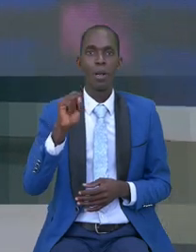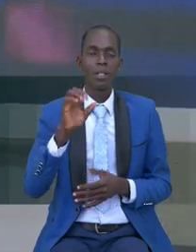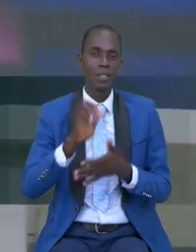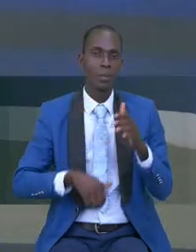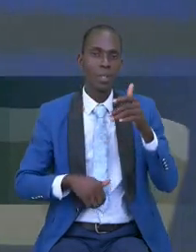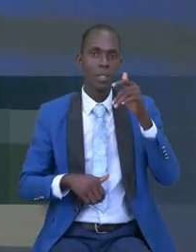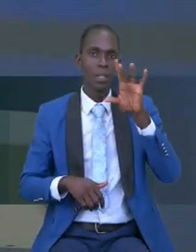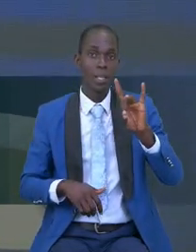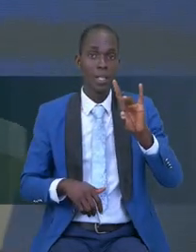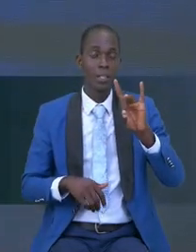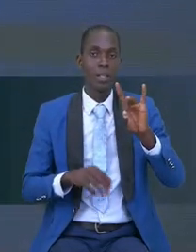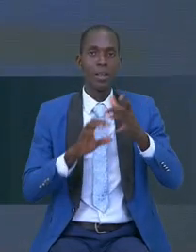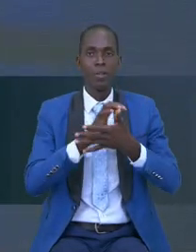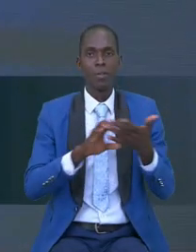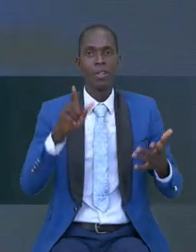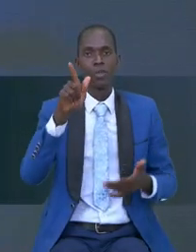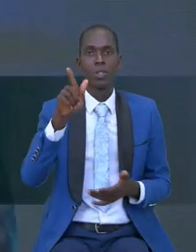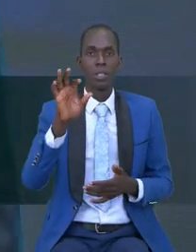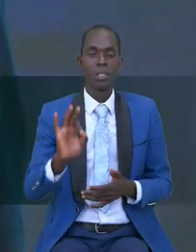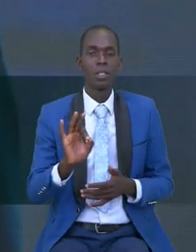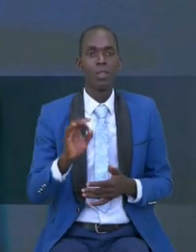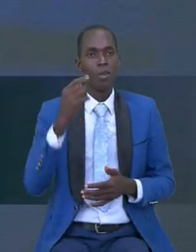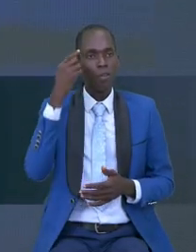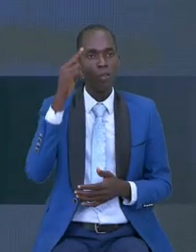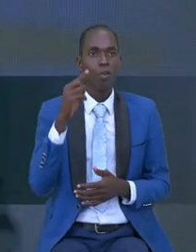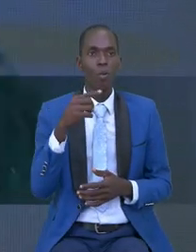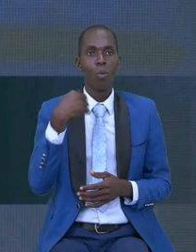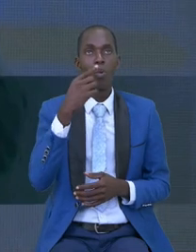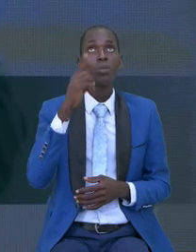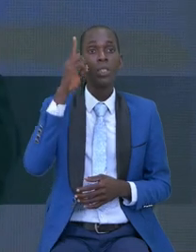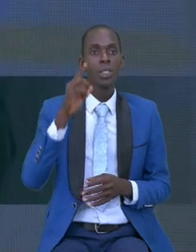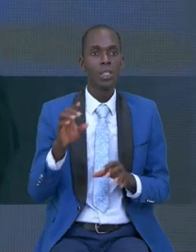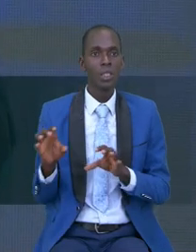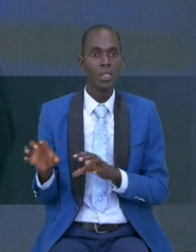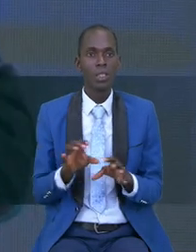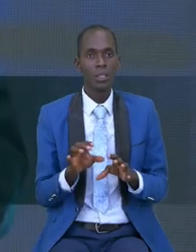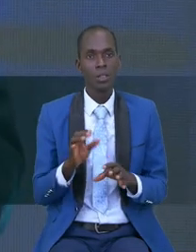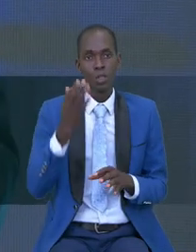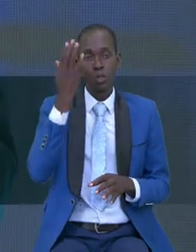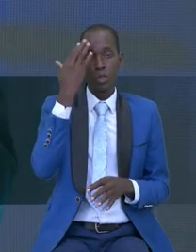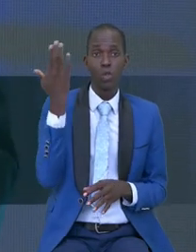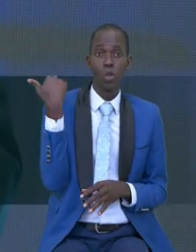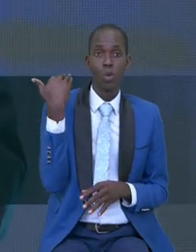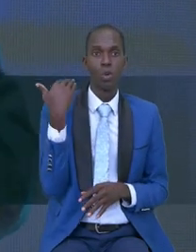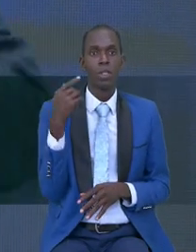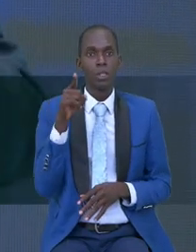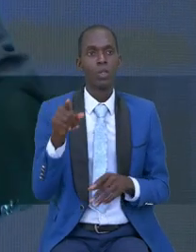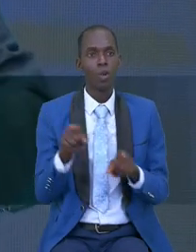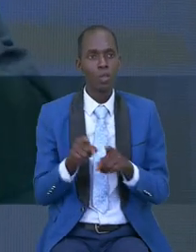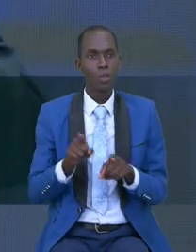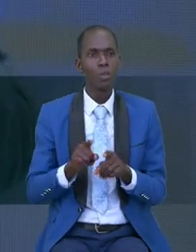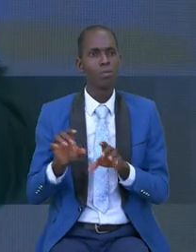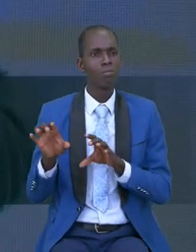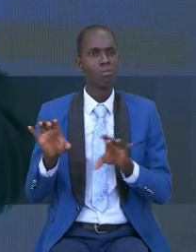29. For whom he did foreknow, he also did predestinate to